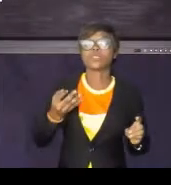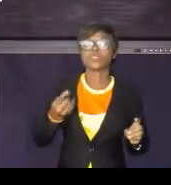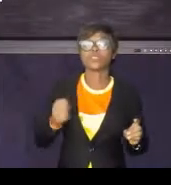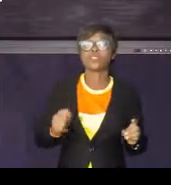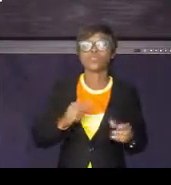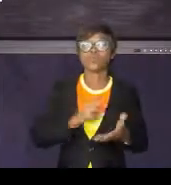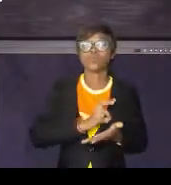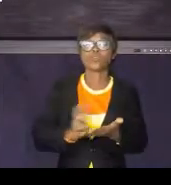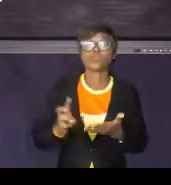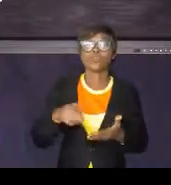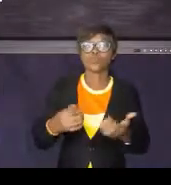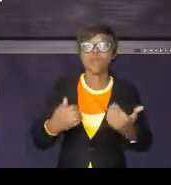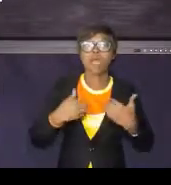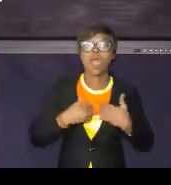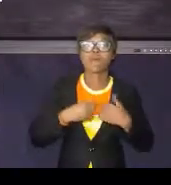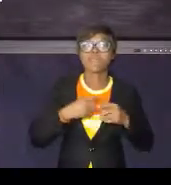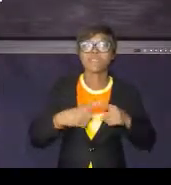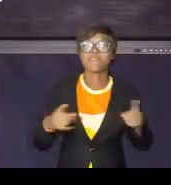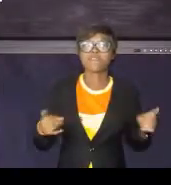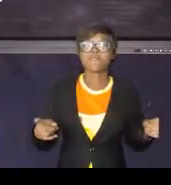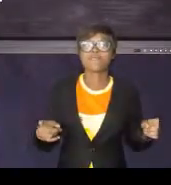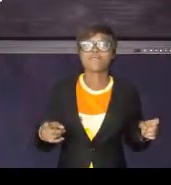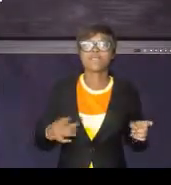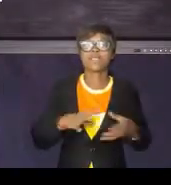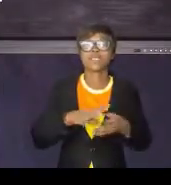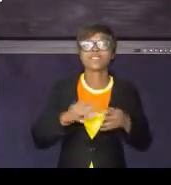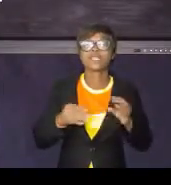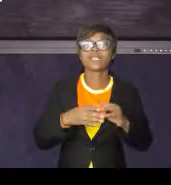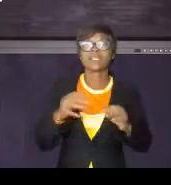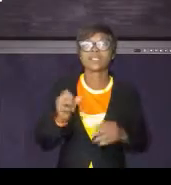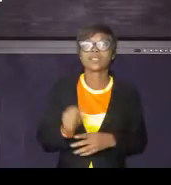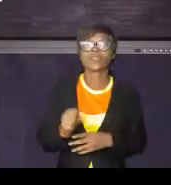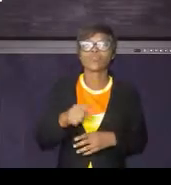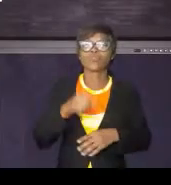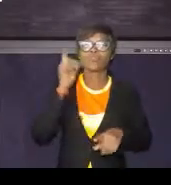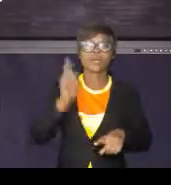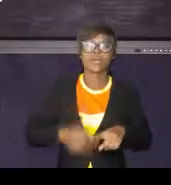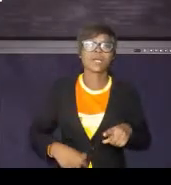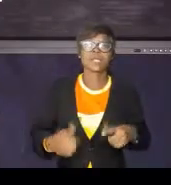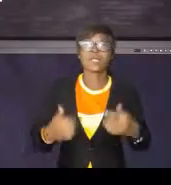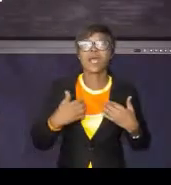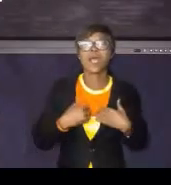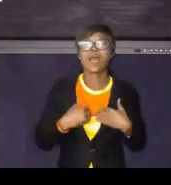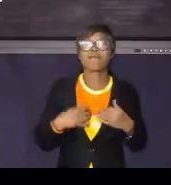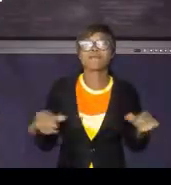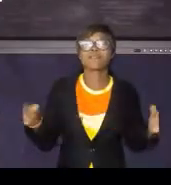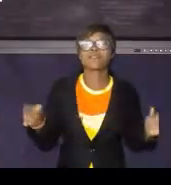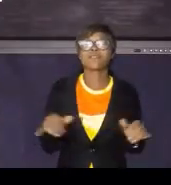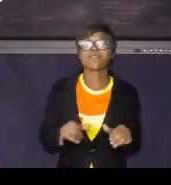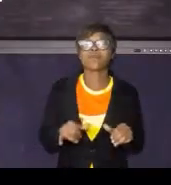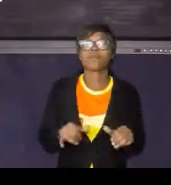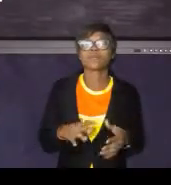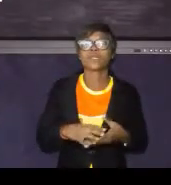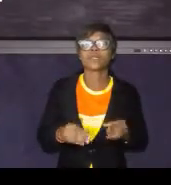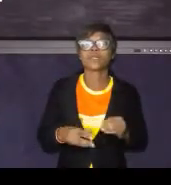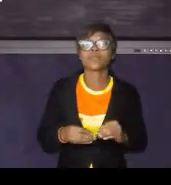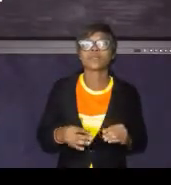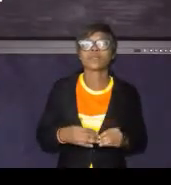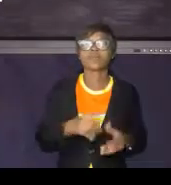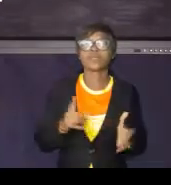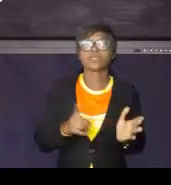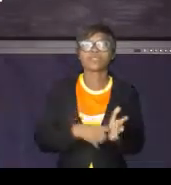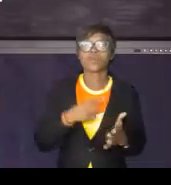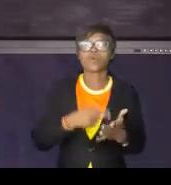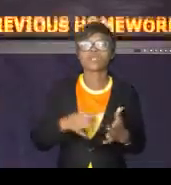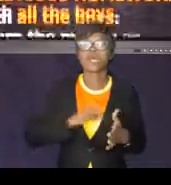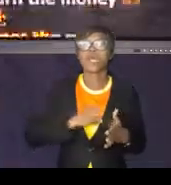you're going to have different sentences. We cannot have uniform sentences. So